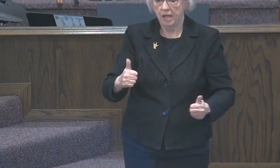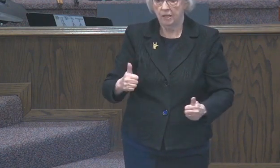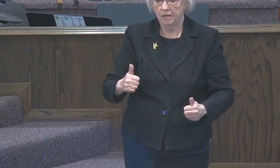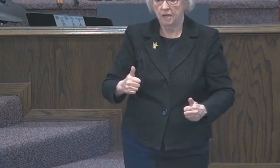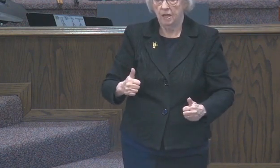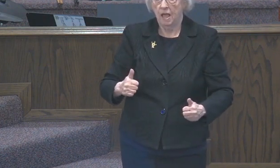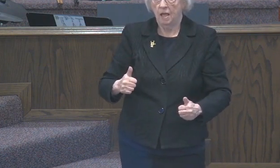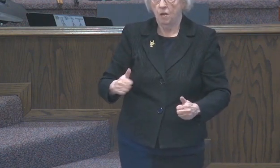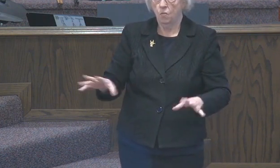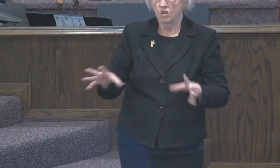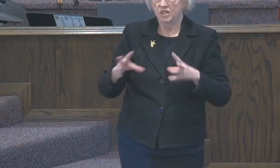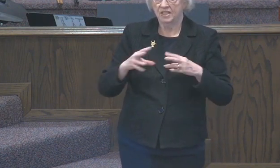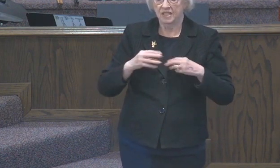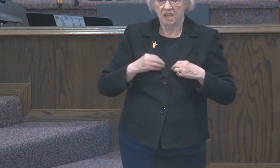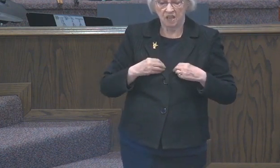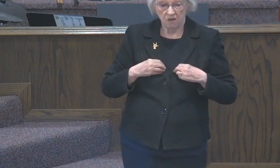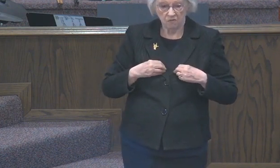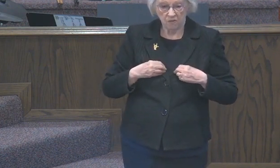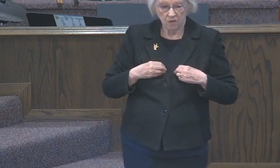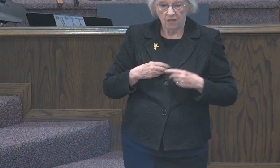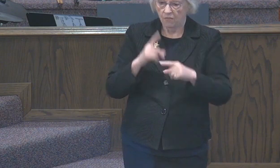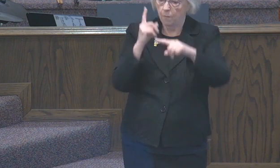is the man who has the love of Christ in his heart.